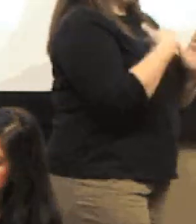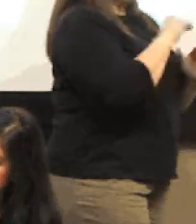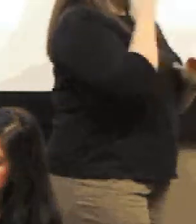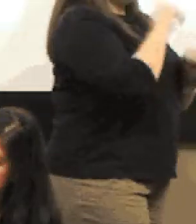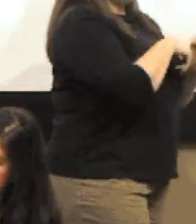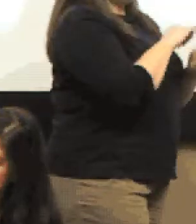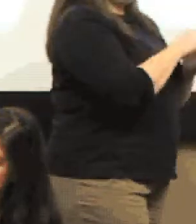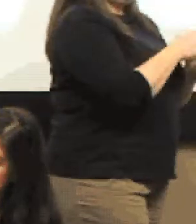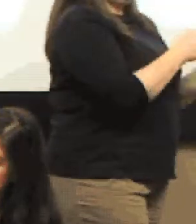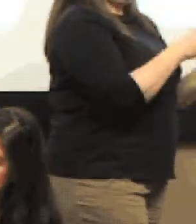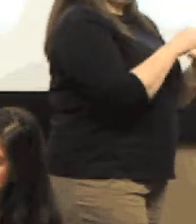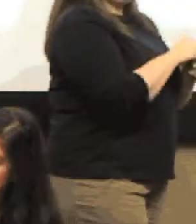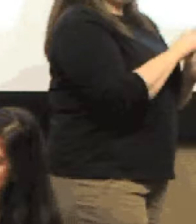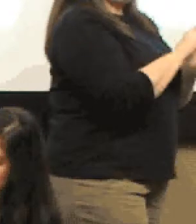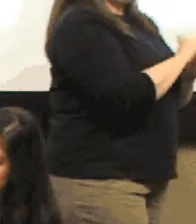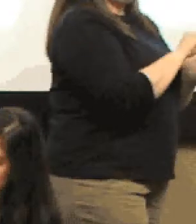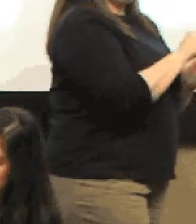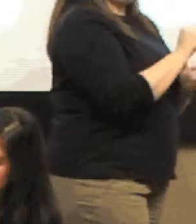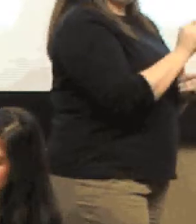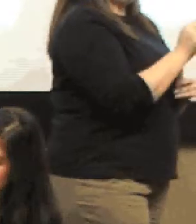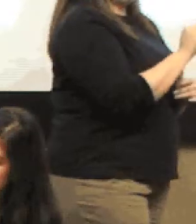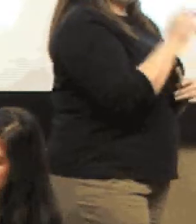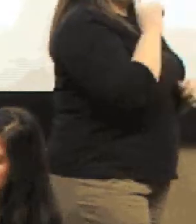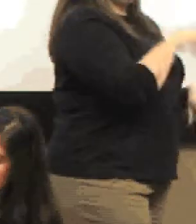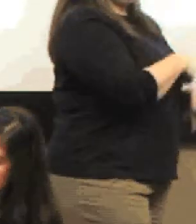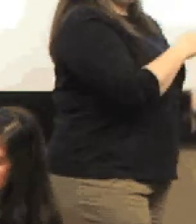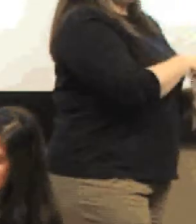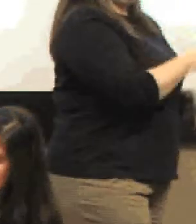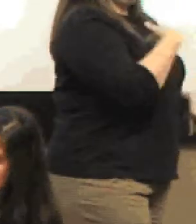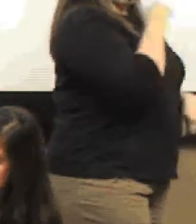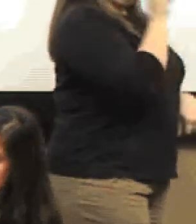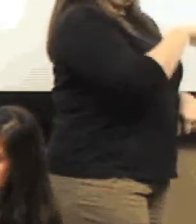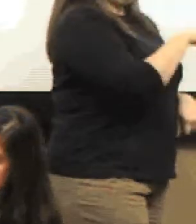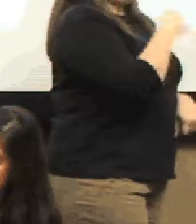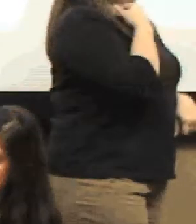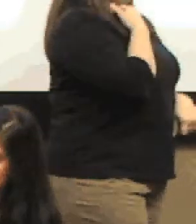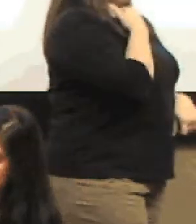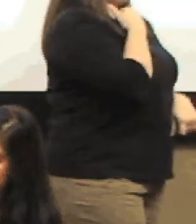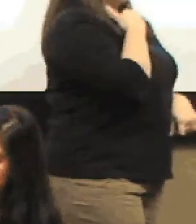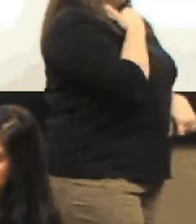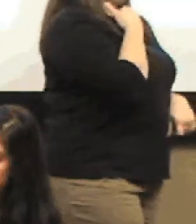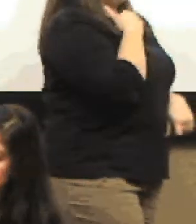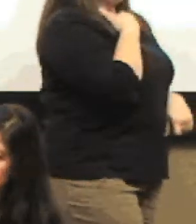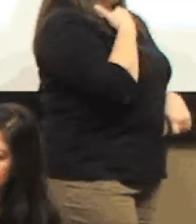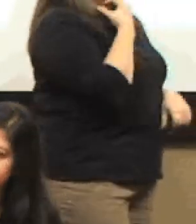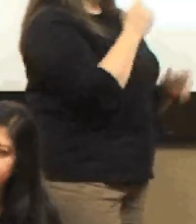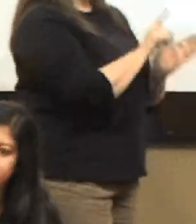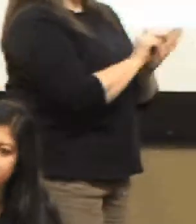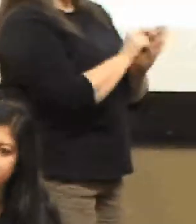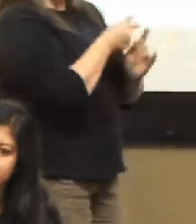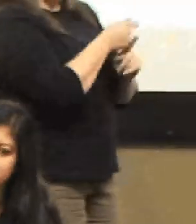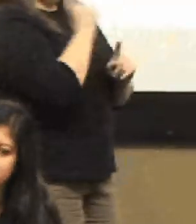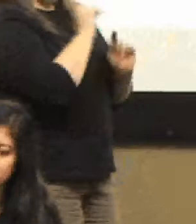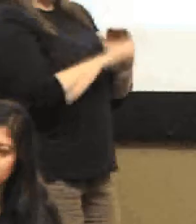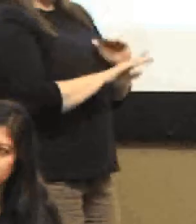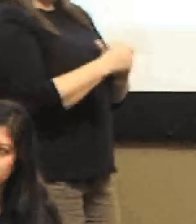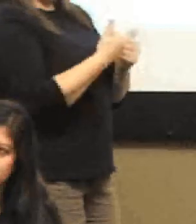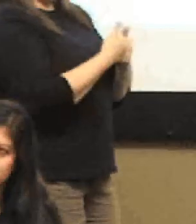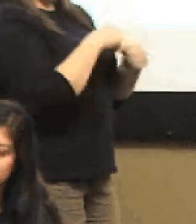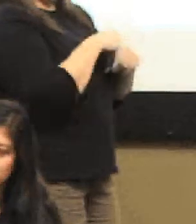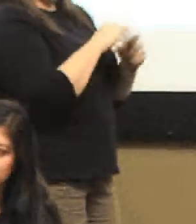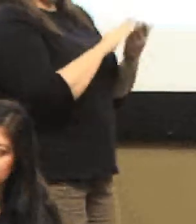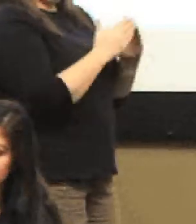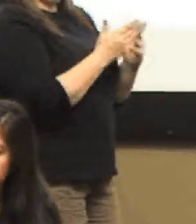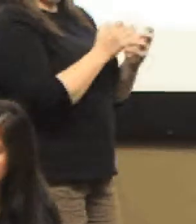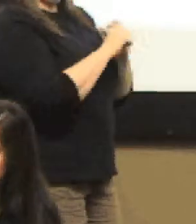about that much in newspaper journalism for a long, long time. We didn't have to. The newspaper was basically the only game in town.